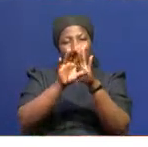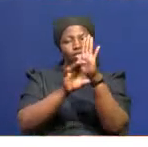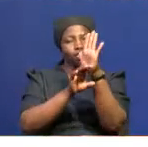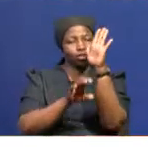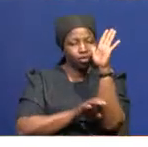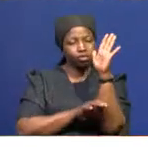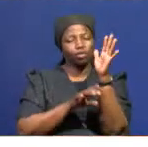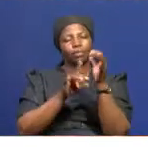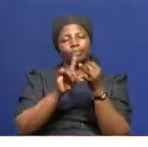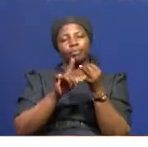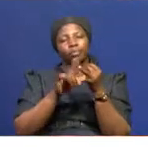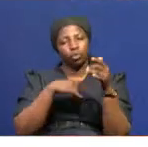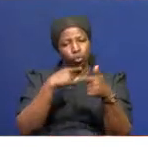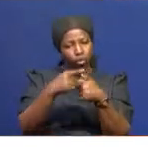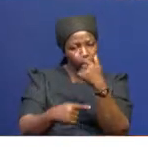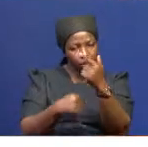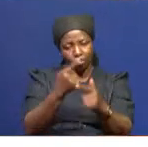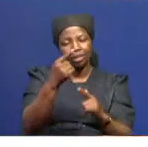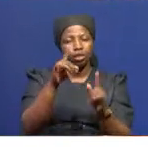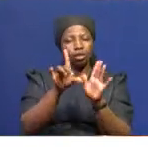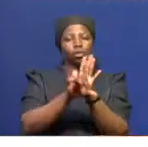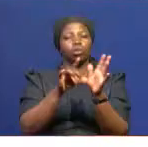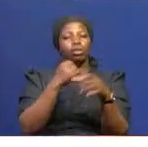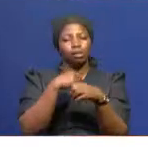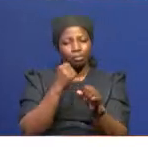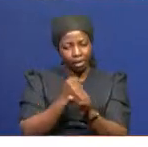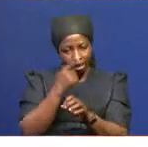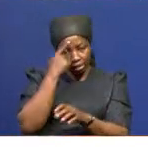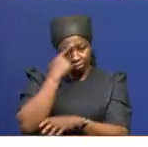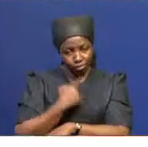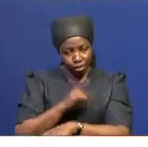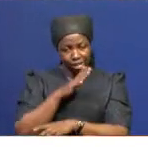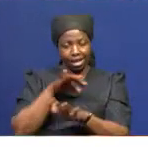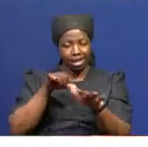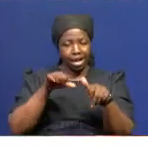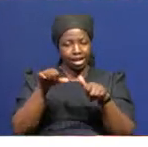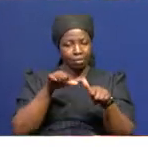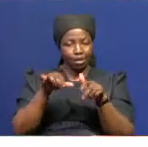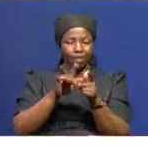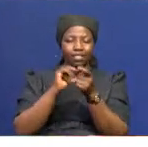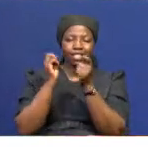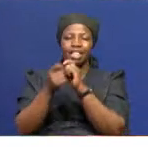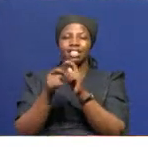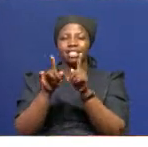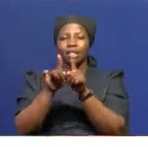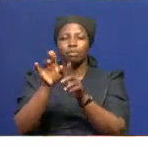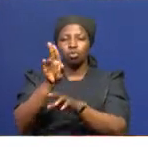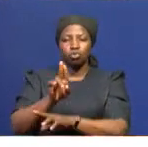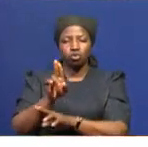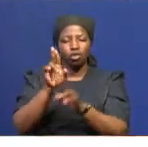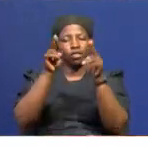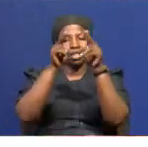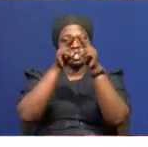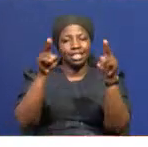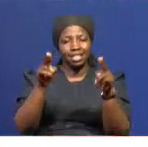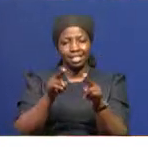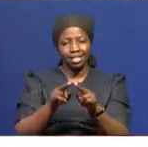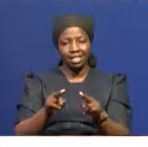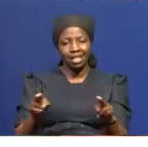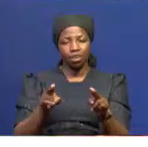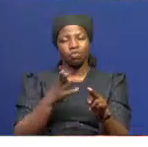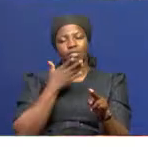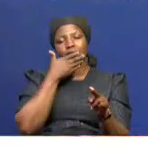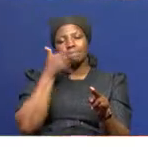Constitution, continuous legislation, policy and administrative reforms, and adoption of international